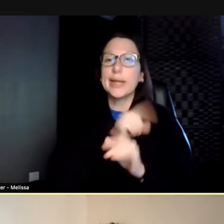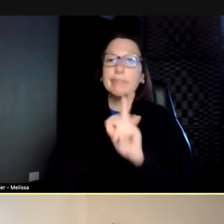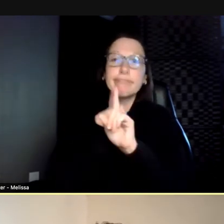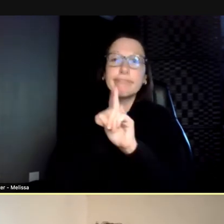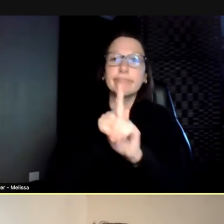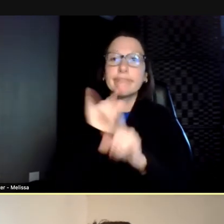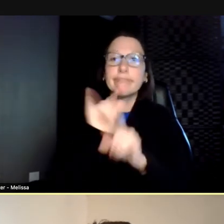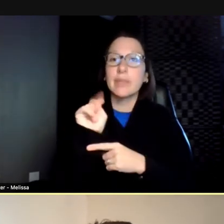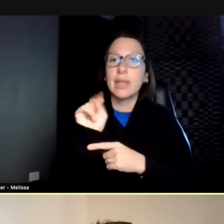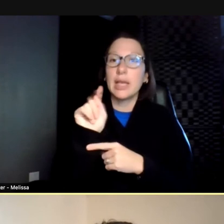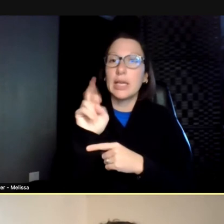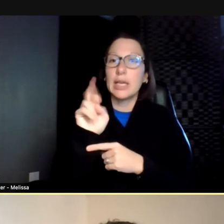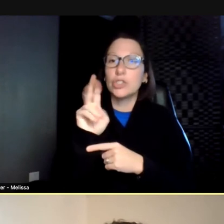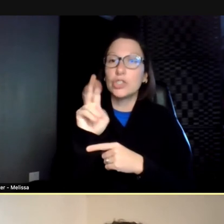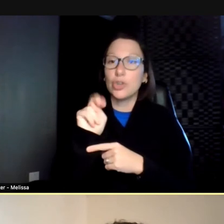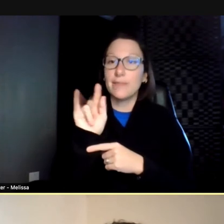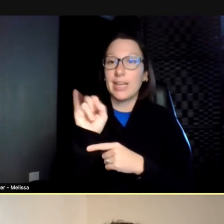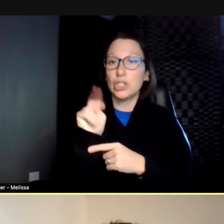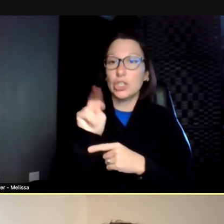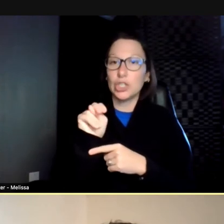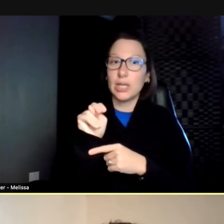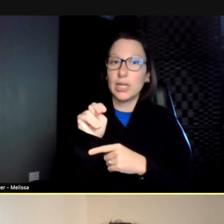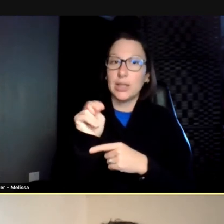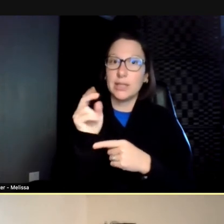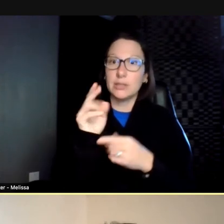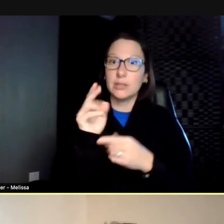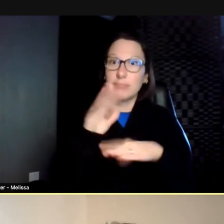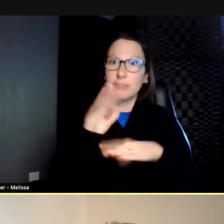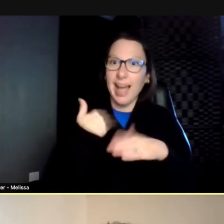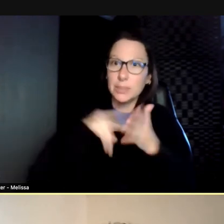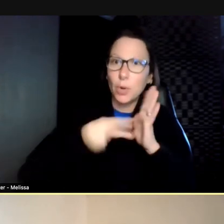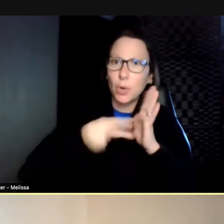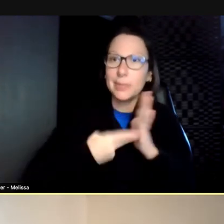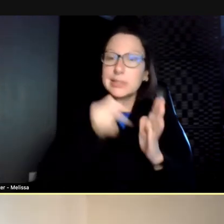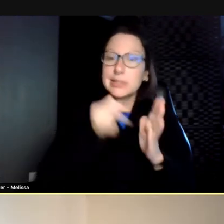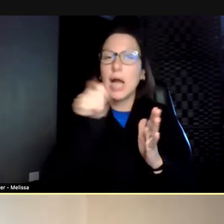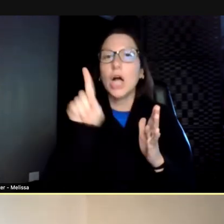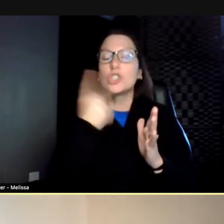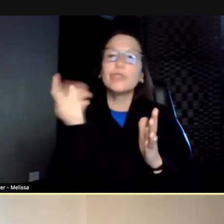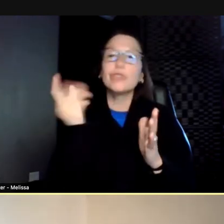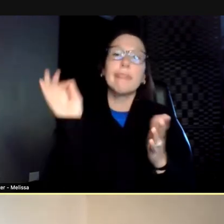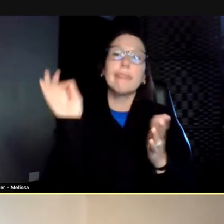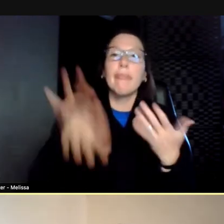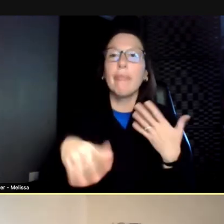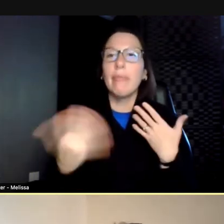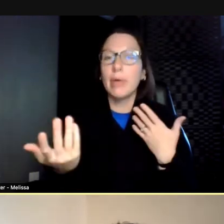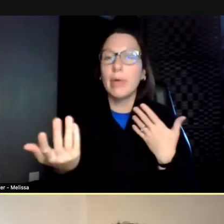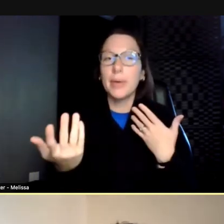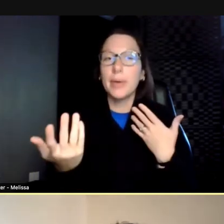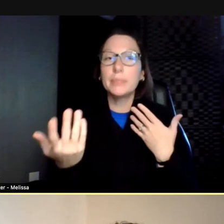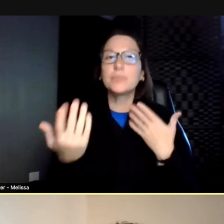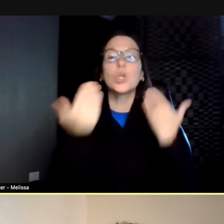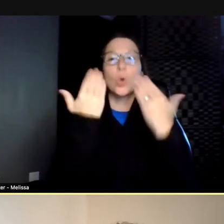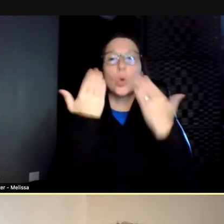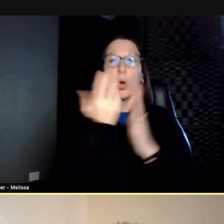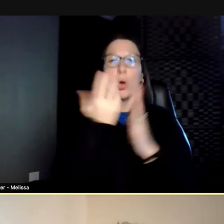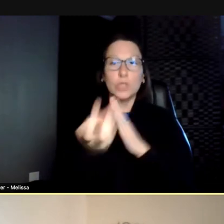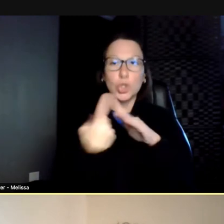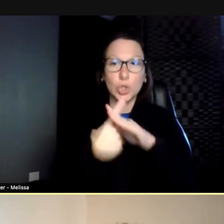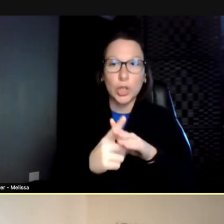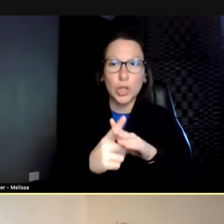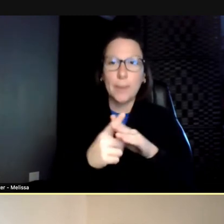informal. Okay, so let's just jump right into it. I said I'm not going to do a foundational overview